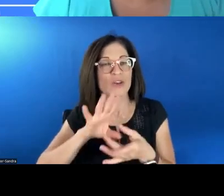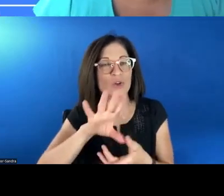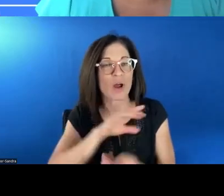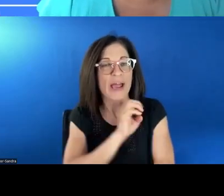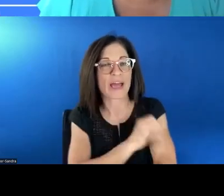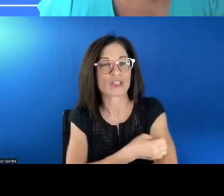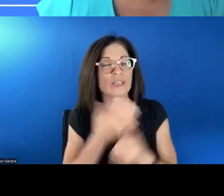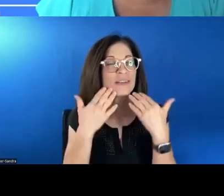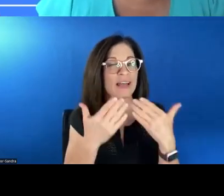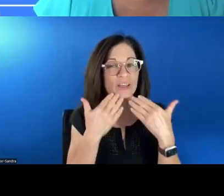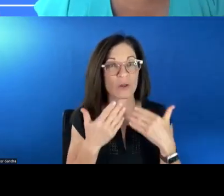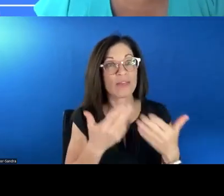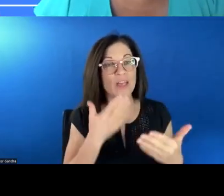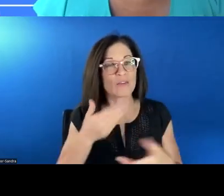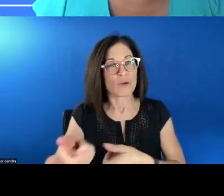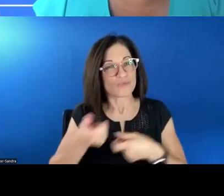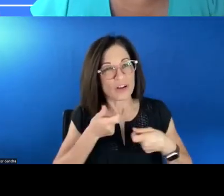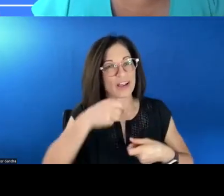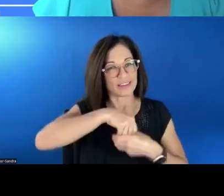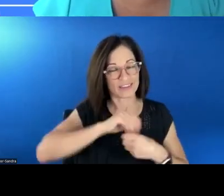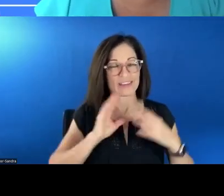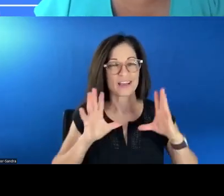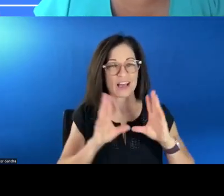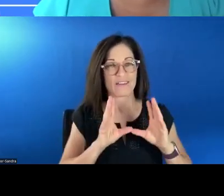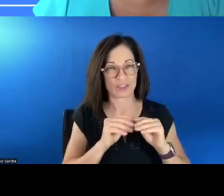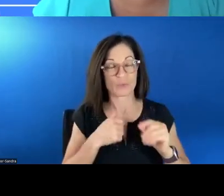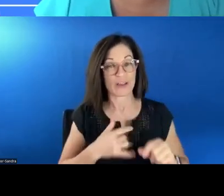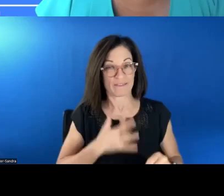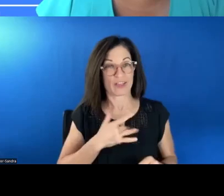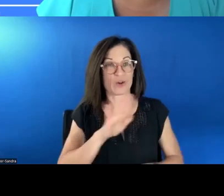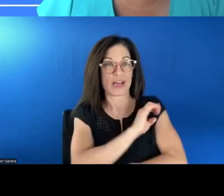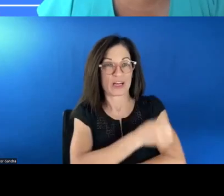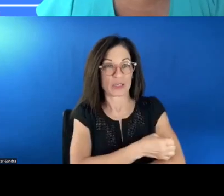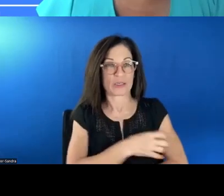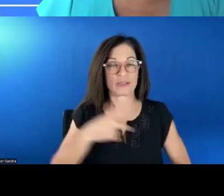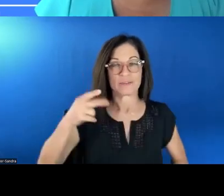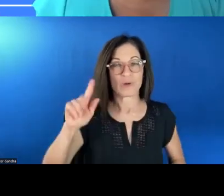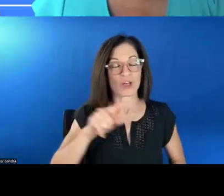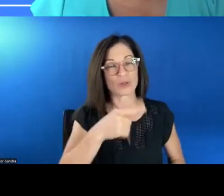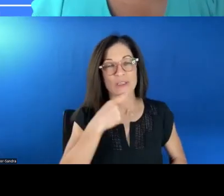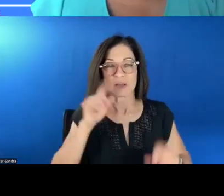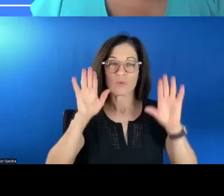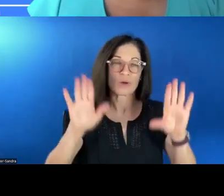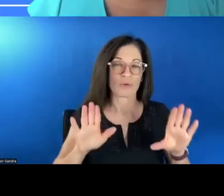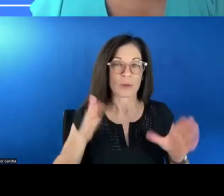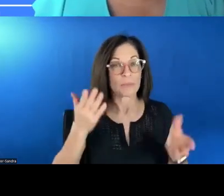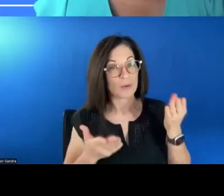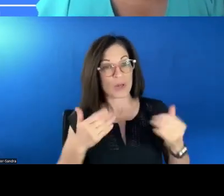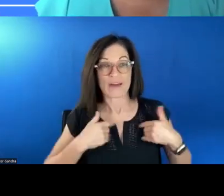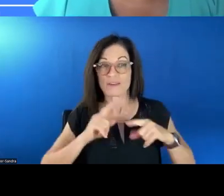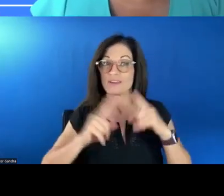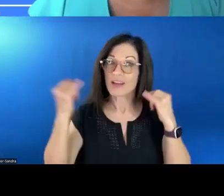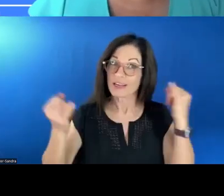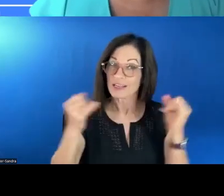for bringing us into the conference. We can feel that energy. And I think, Paul, you said it so wonderfully. We may have different ideas of